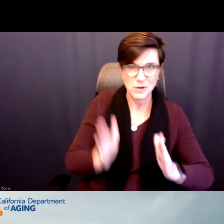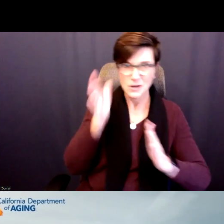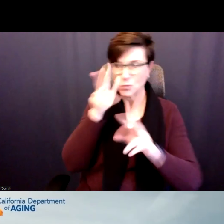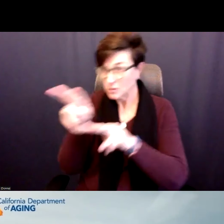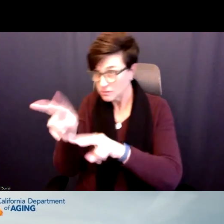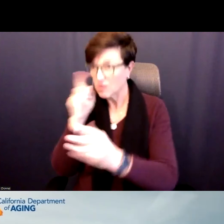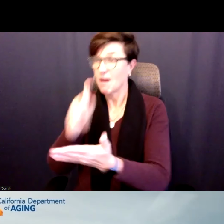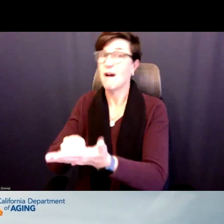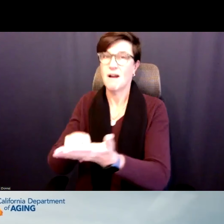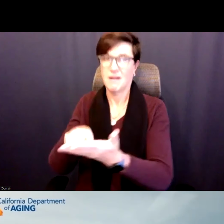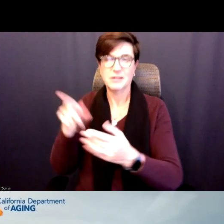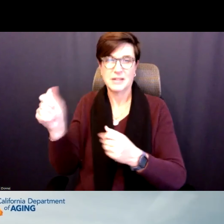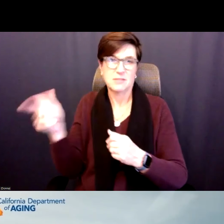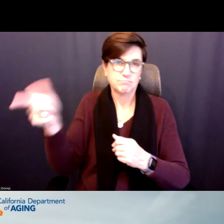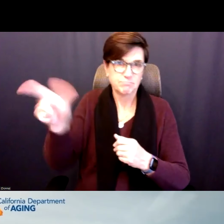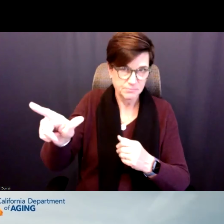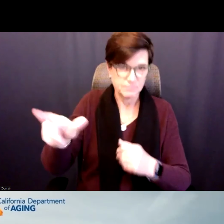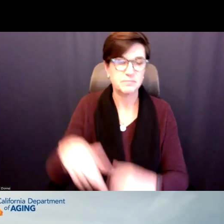Next slide, please.